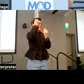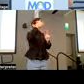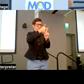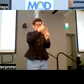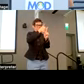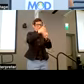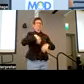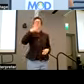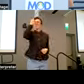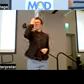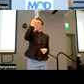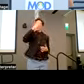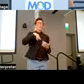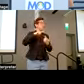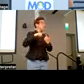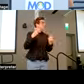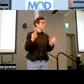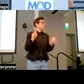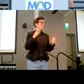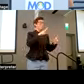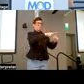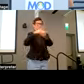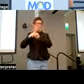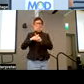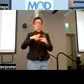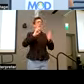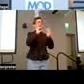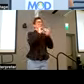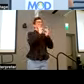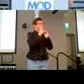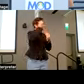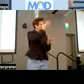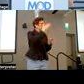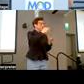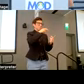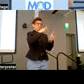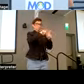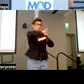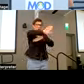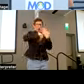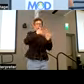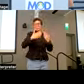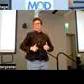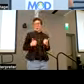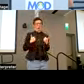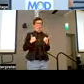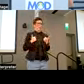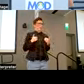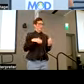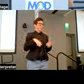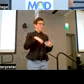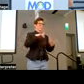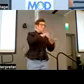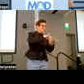We use information in all and digital information in all aspects of our life. People waking up with their